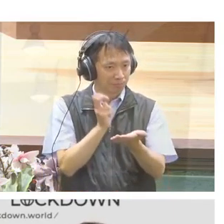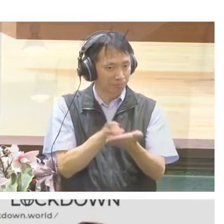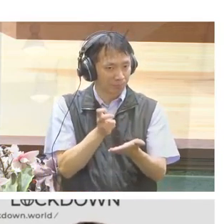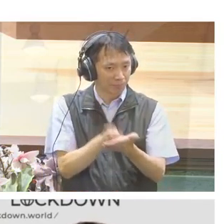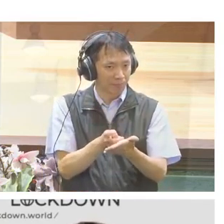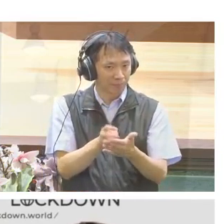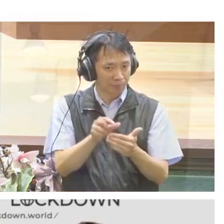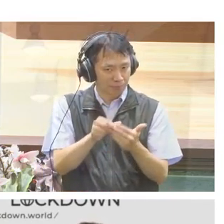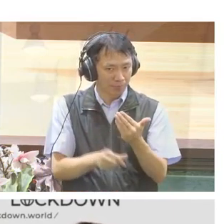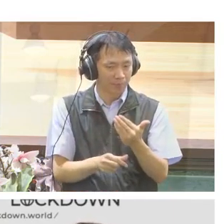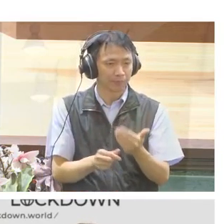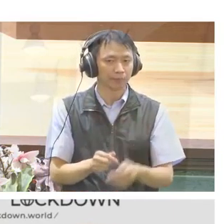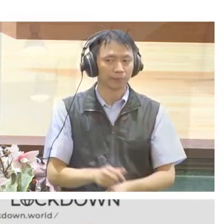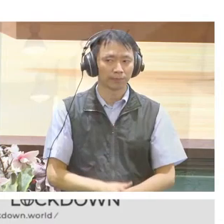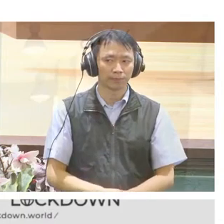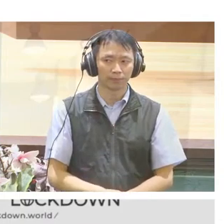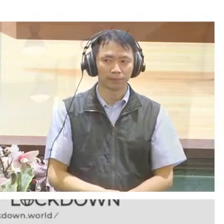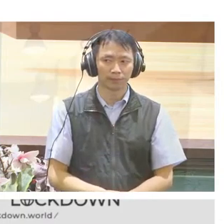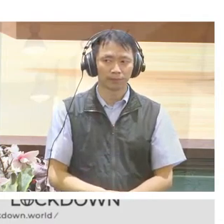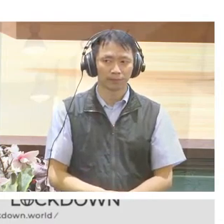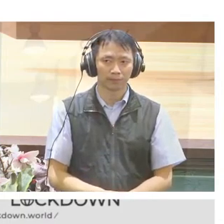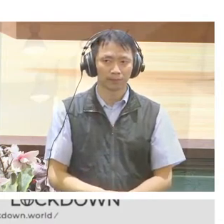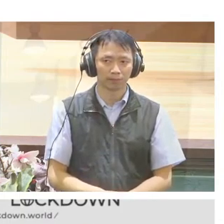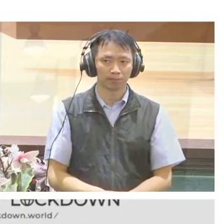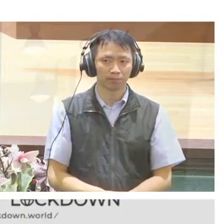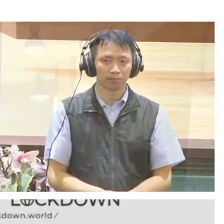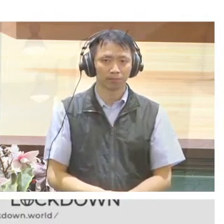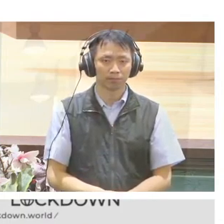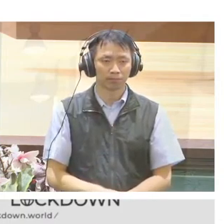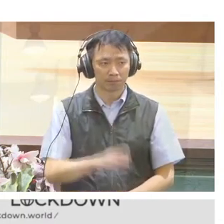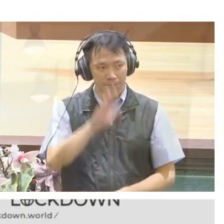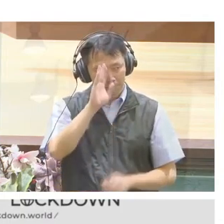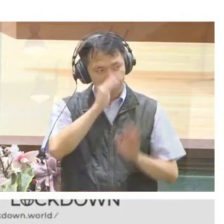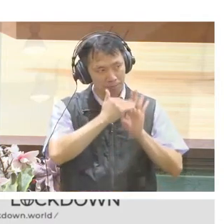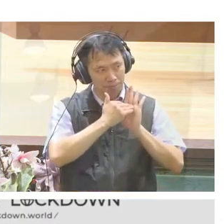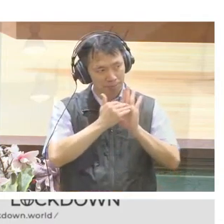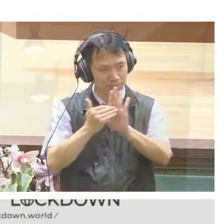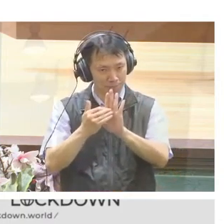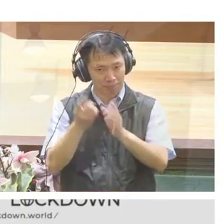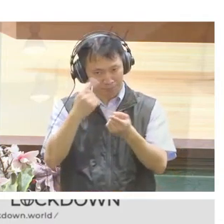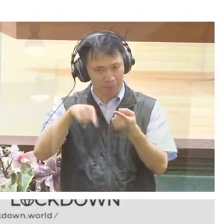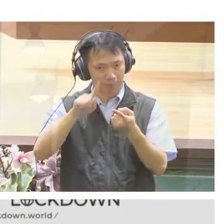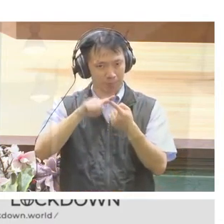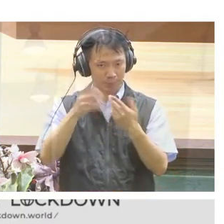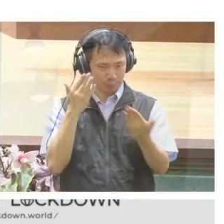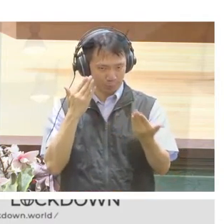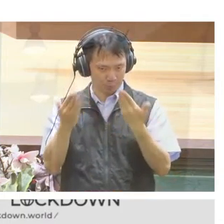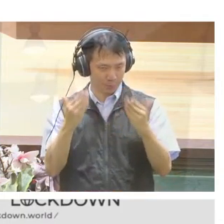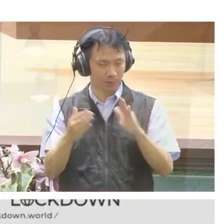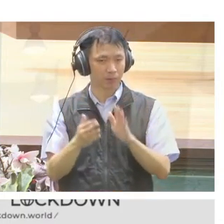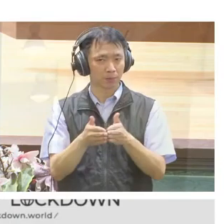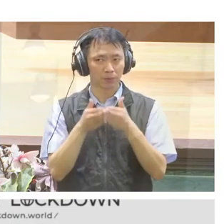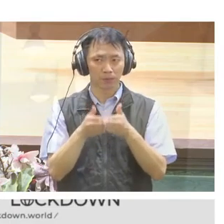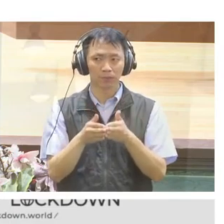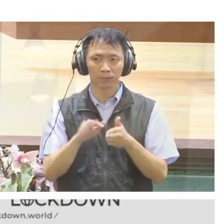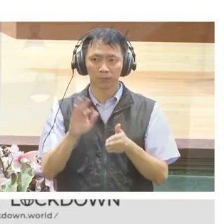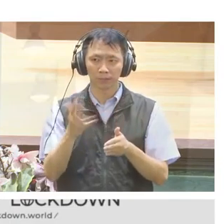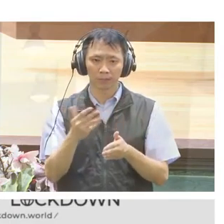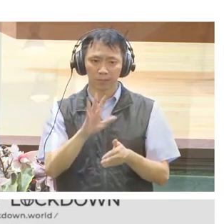for extreme harms to rights in some of the territories that we've come